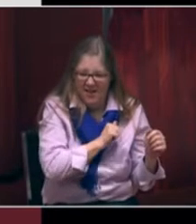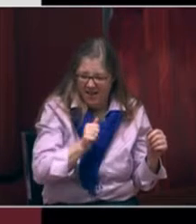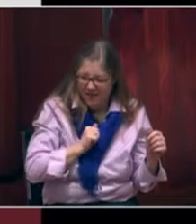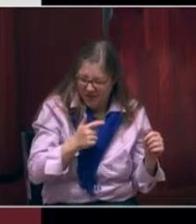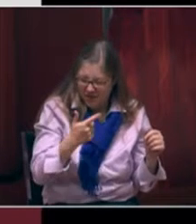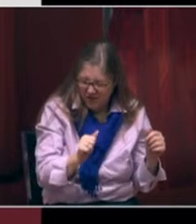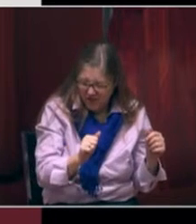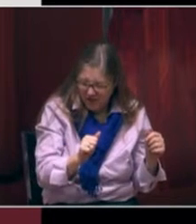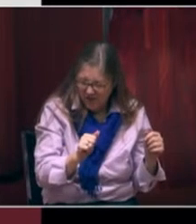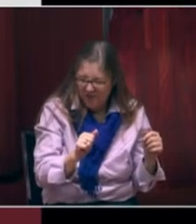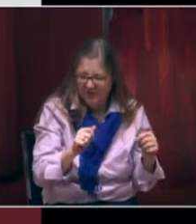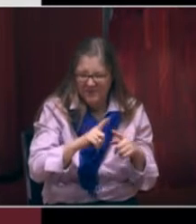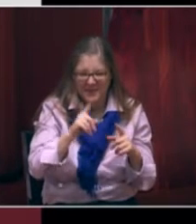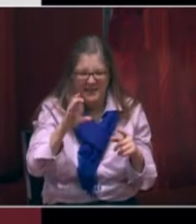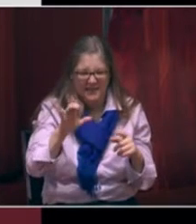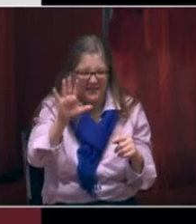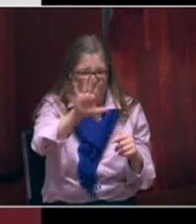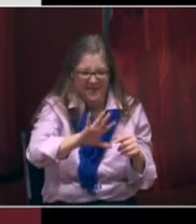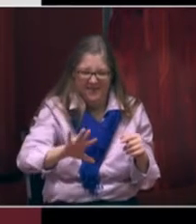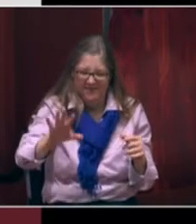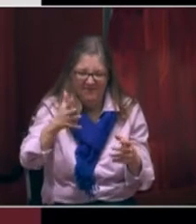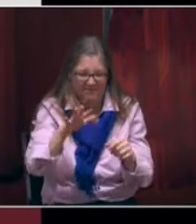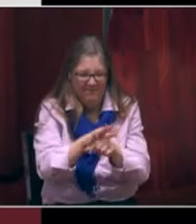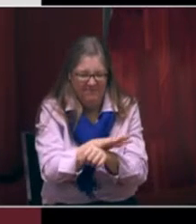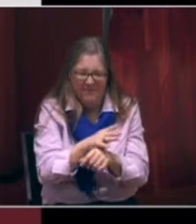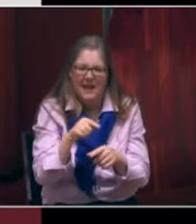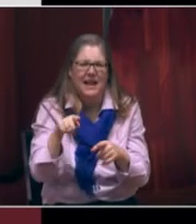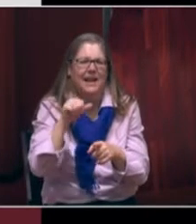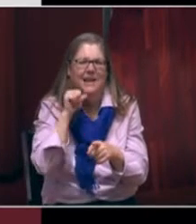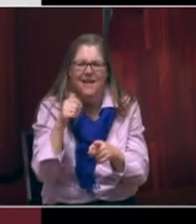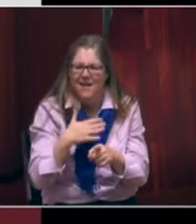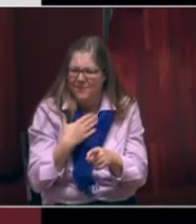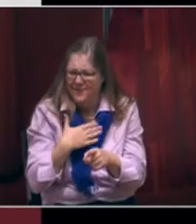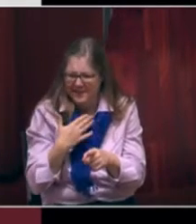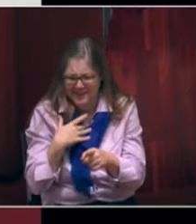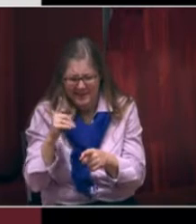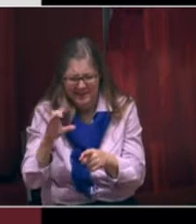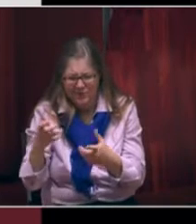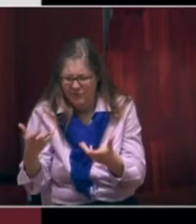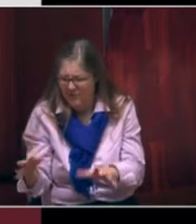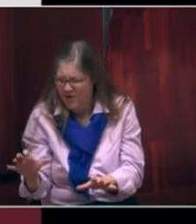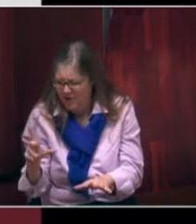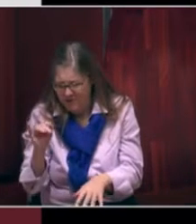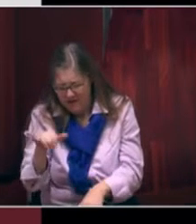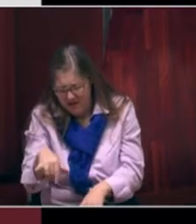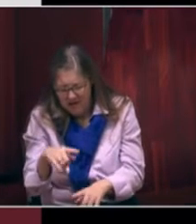which agencies in the D.C. area weren't super happy about.